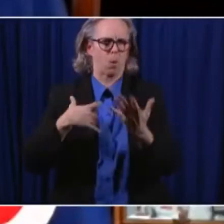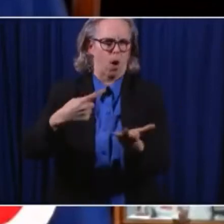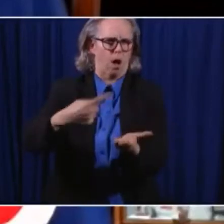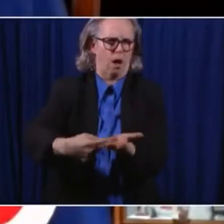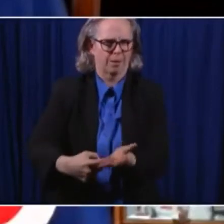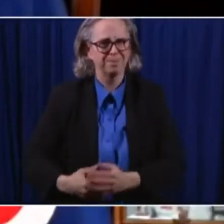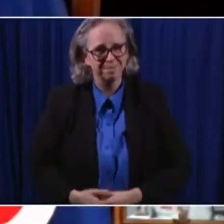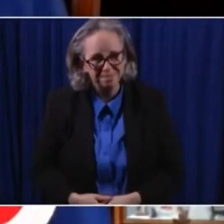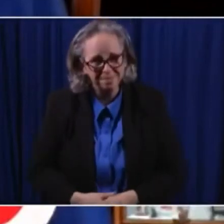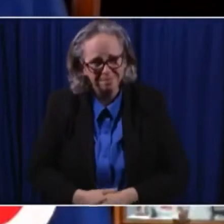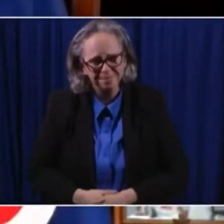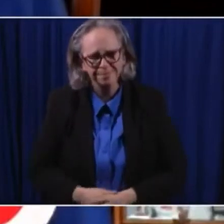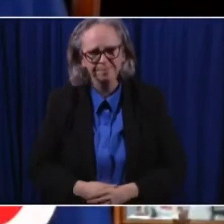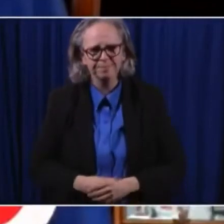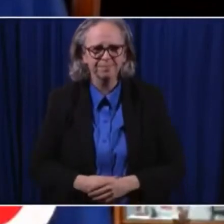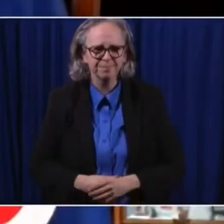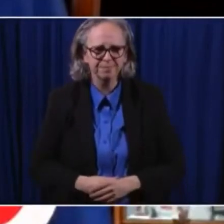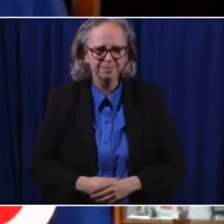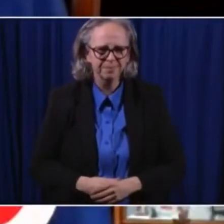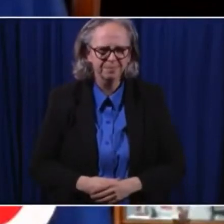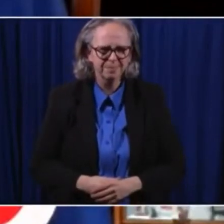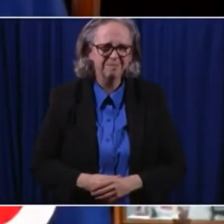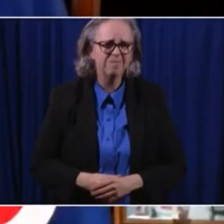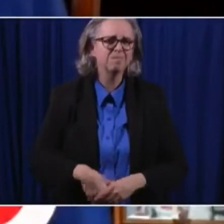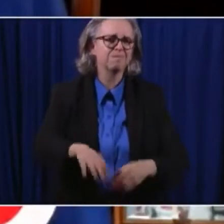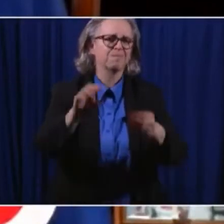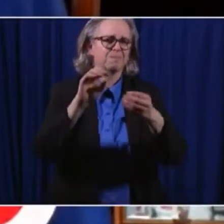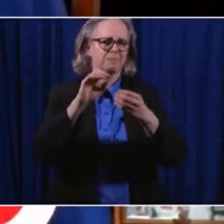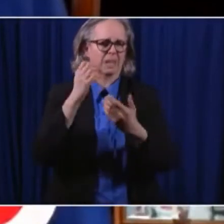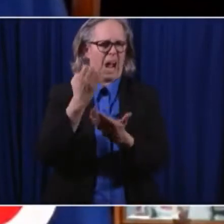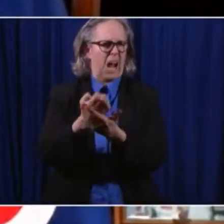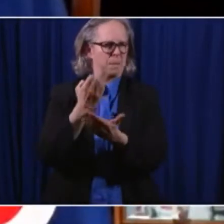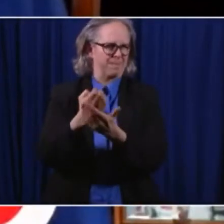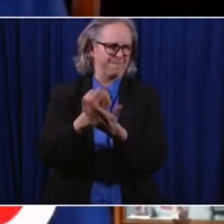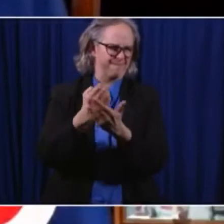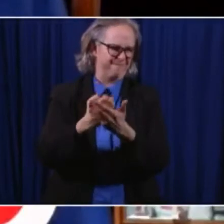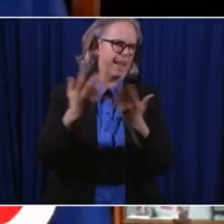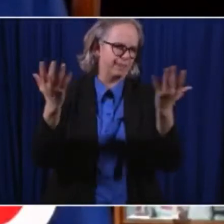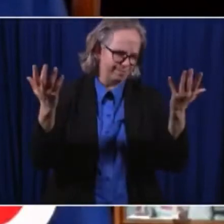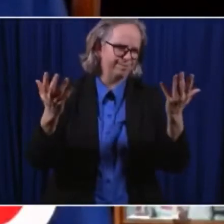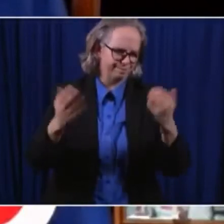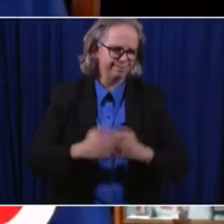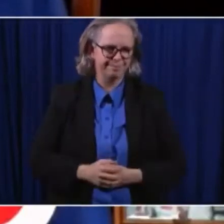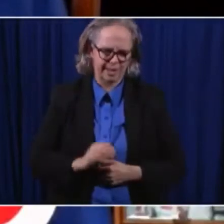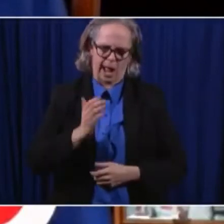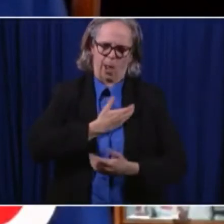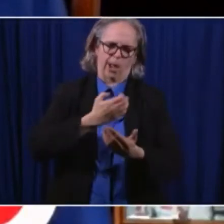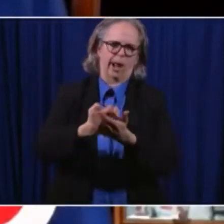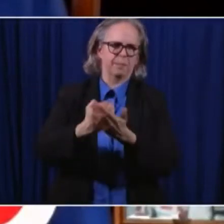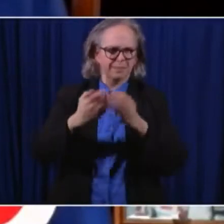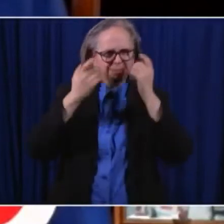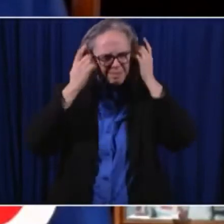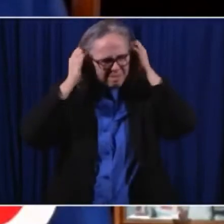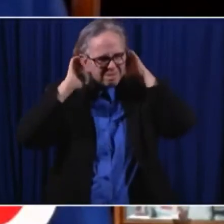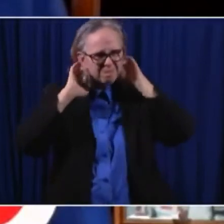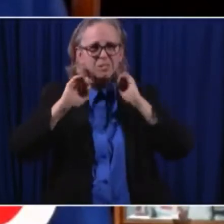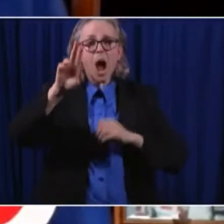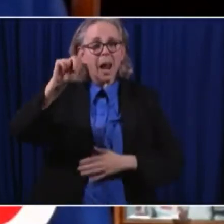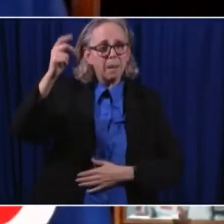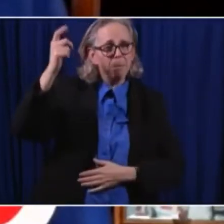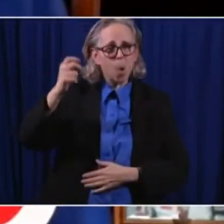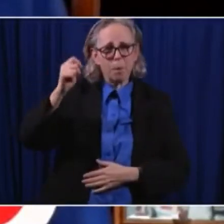many of you noticed on the economic front that on Friday we had a 5.7% unemployment rate, and we